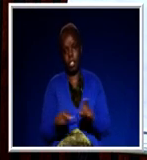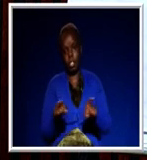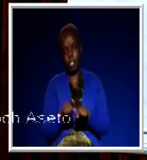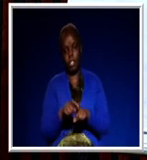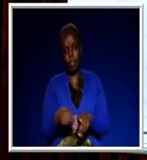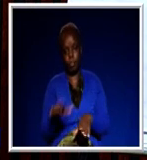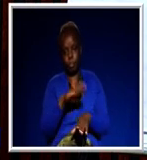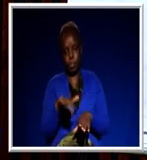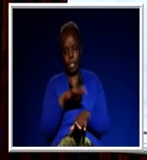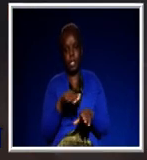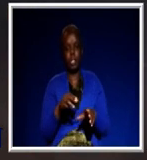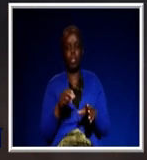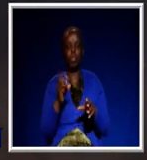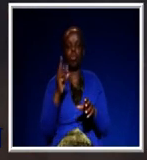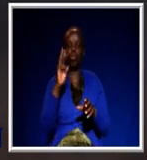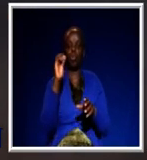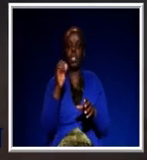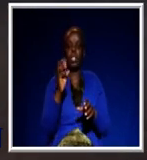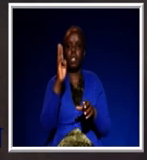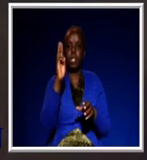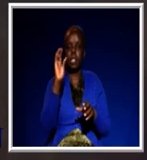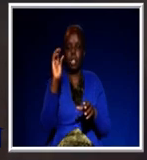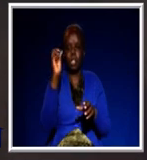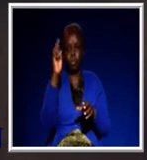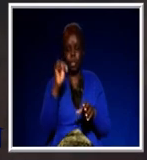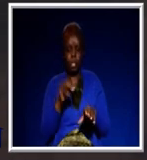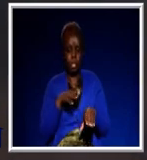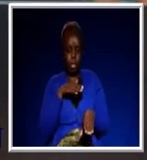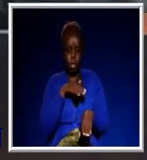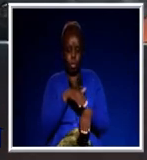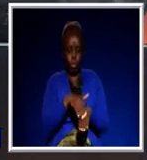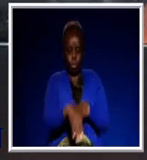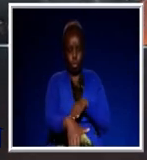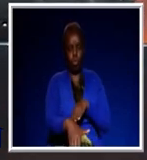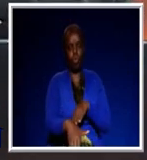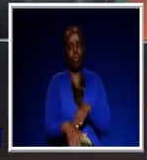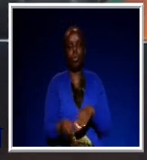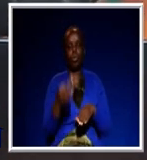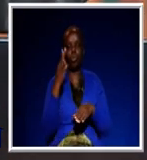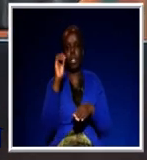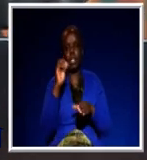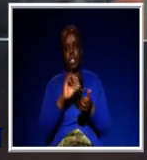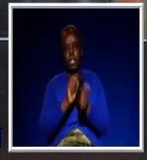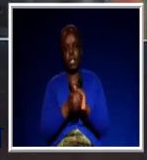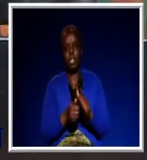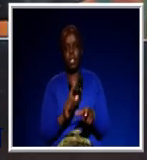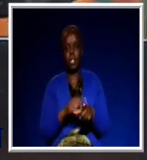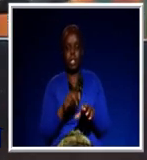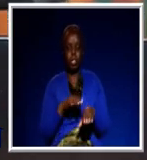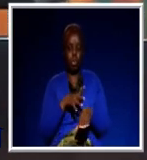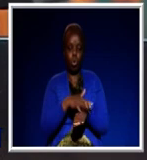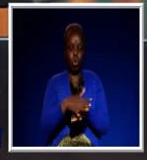to 20 and let it roll down. Change again to 30 and let it roll